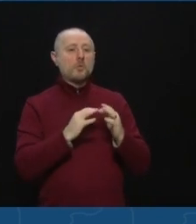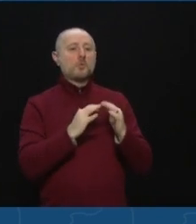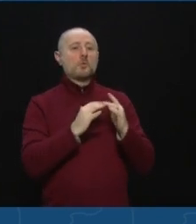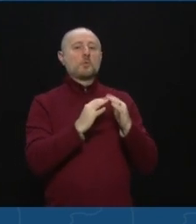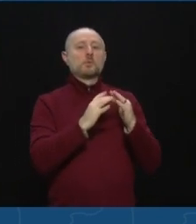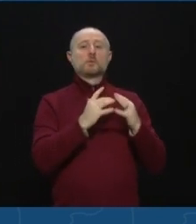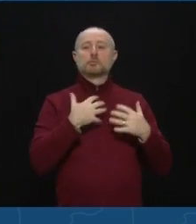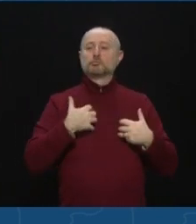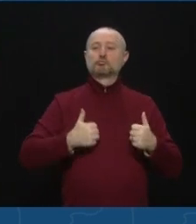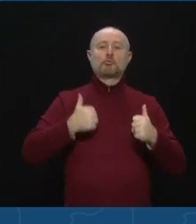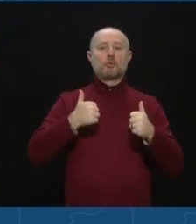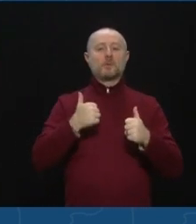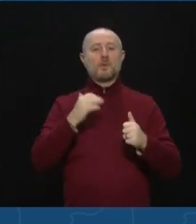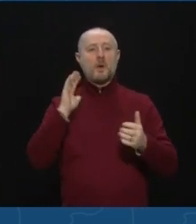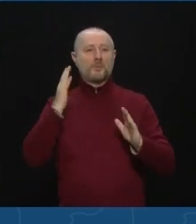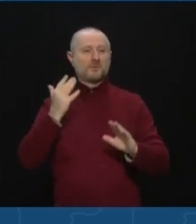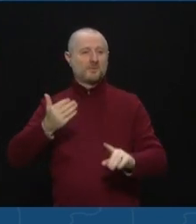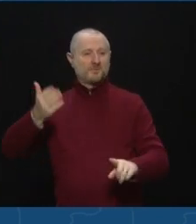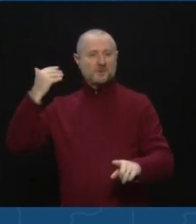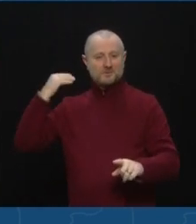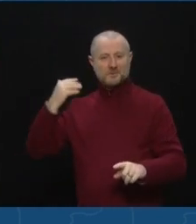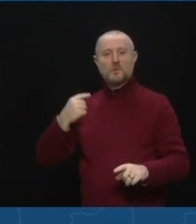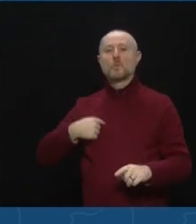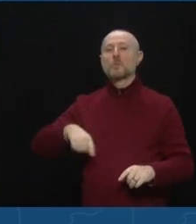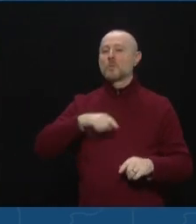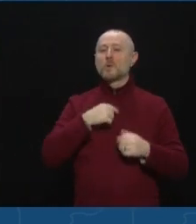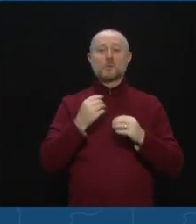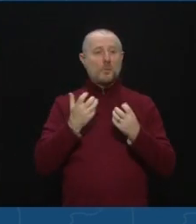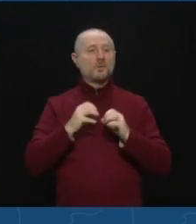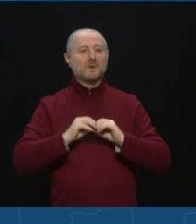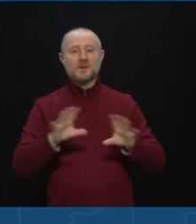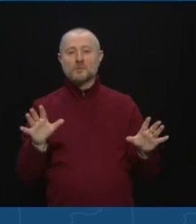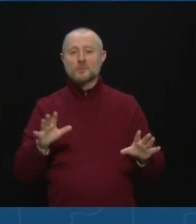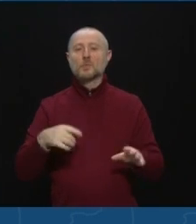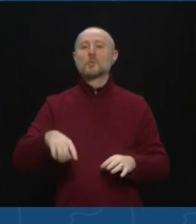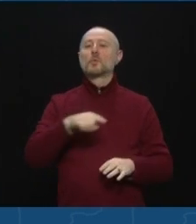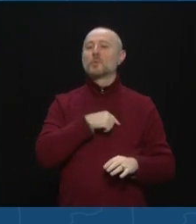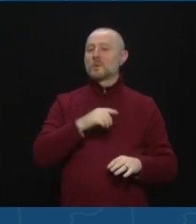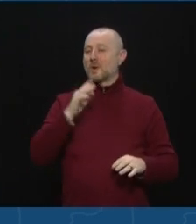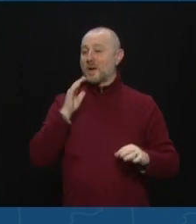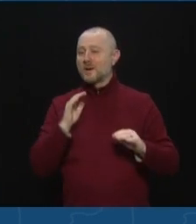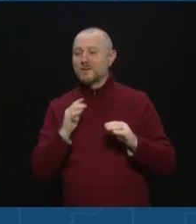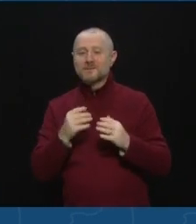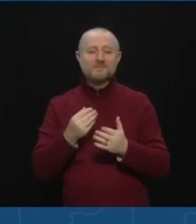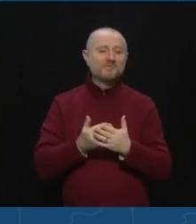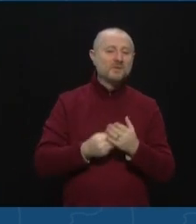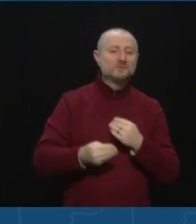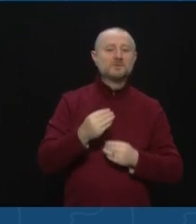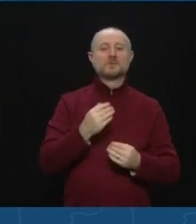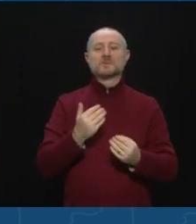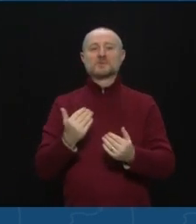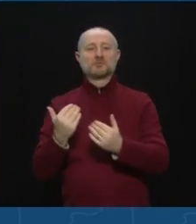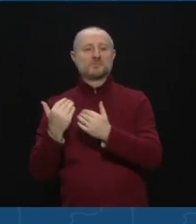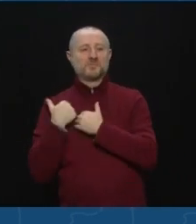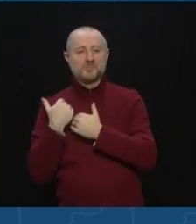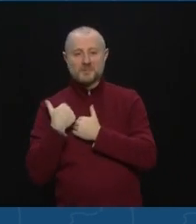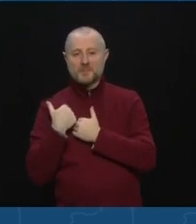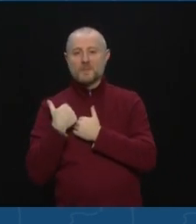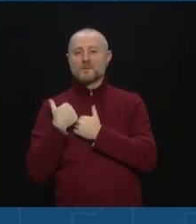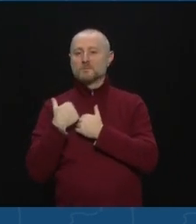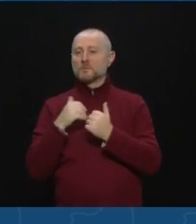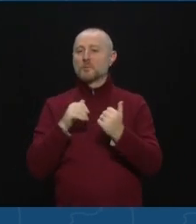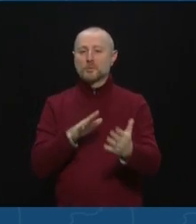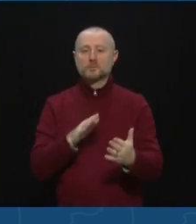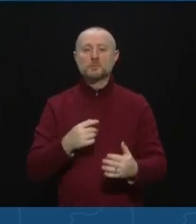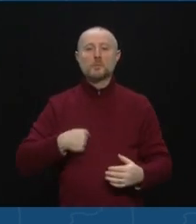before. And I want to be very clear. We're going to do it by taking a fiscally responsible approach, because we know